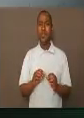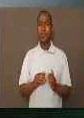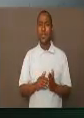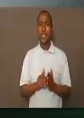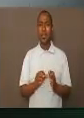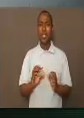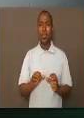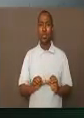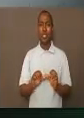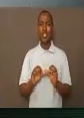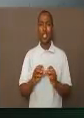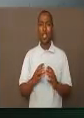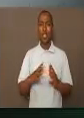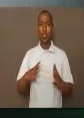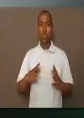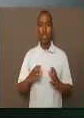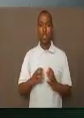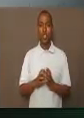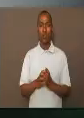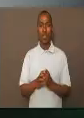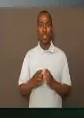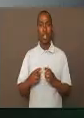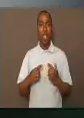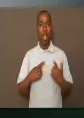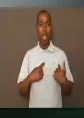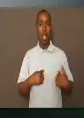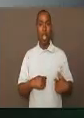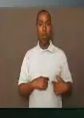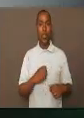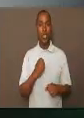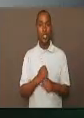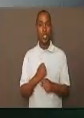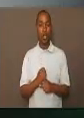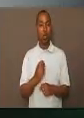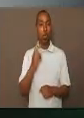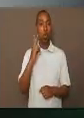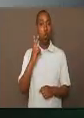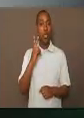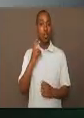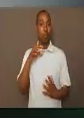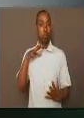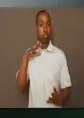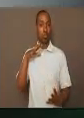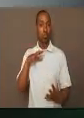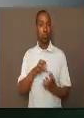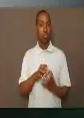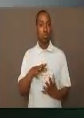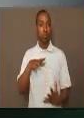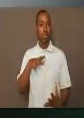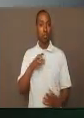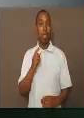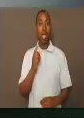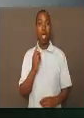tiring. The heart is made of 2 pumps that beat at the